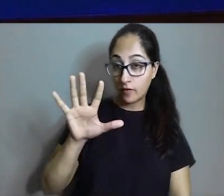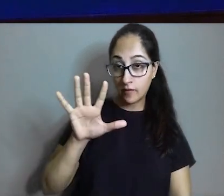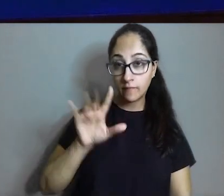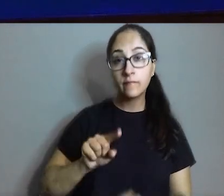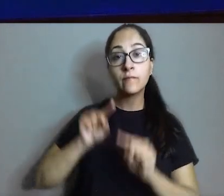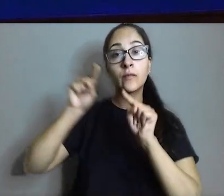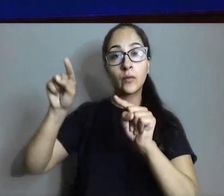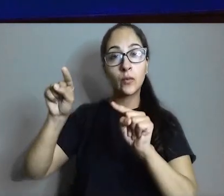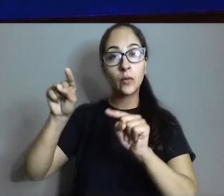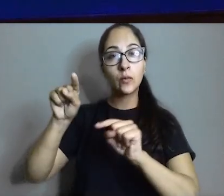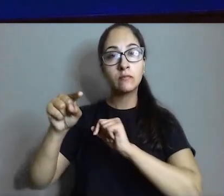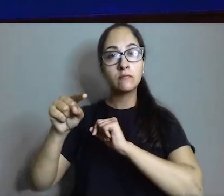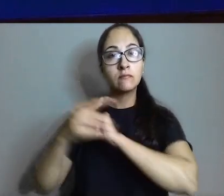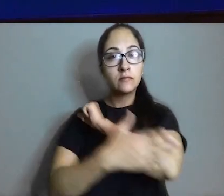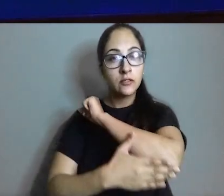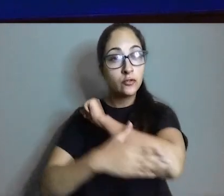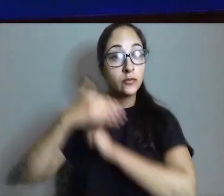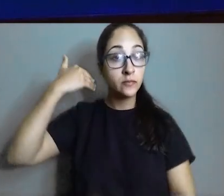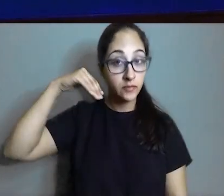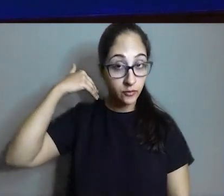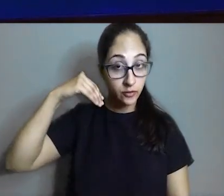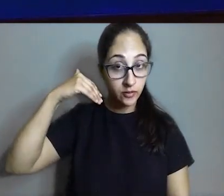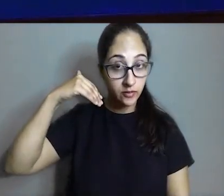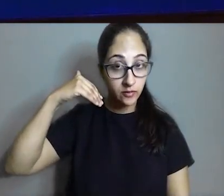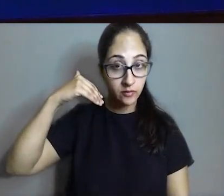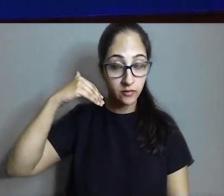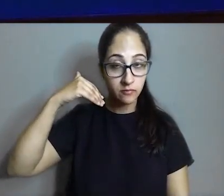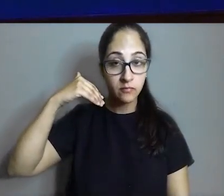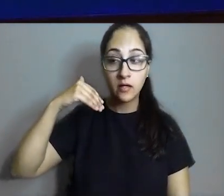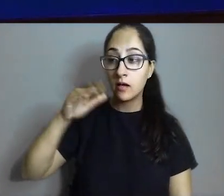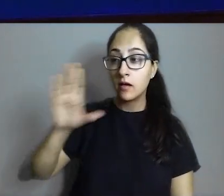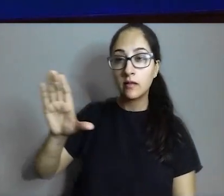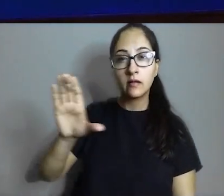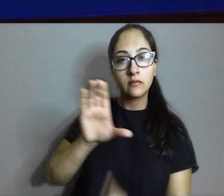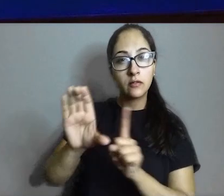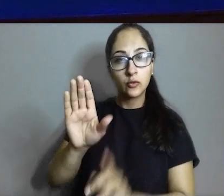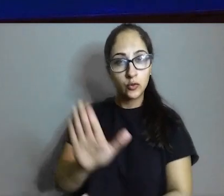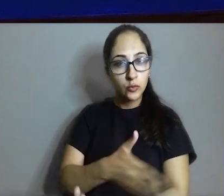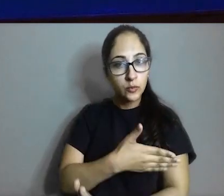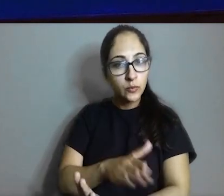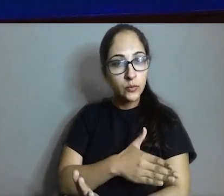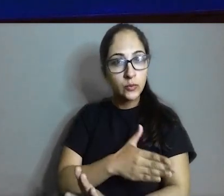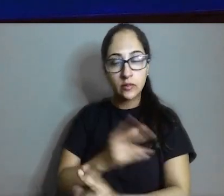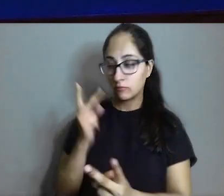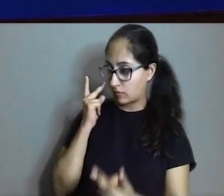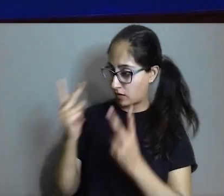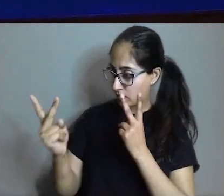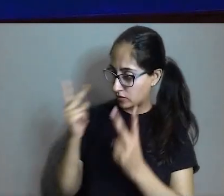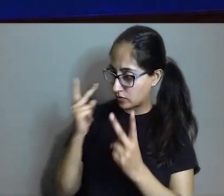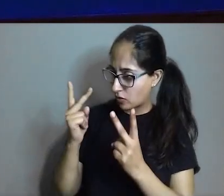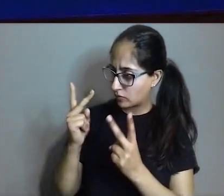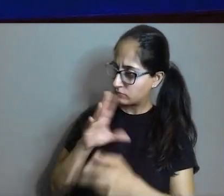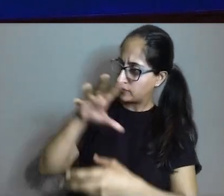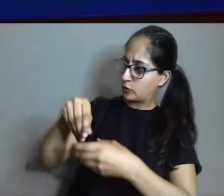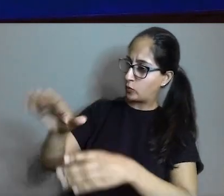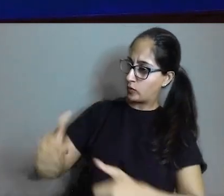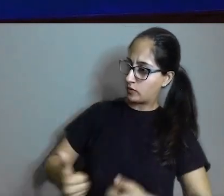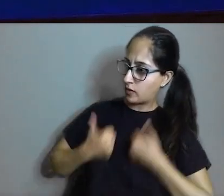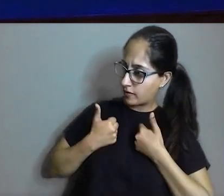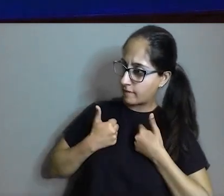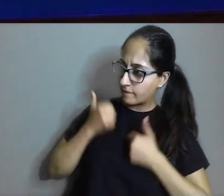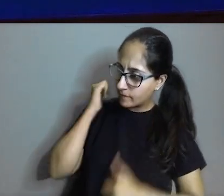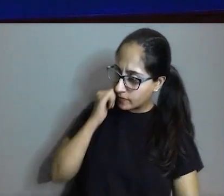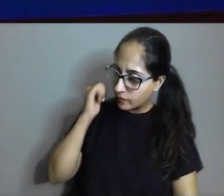I also remember a visit I made to Tajikistan in 1995, during which I was deeply impressed by